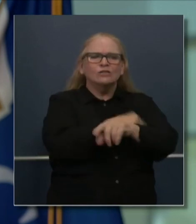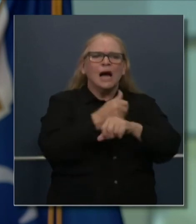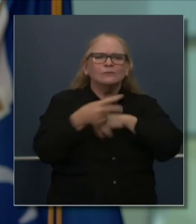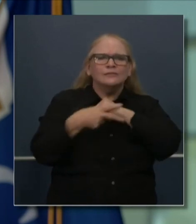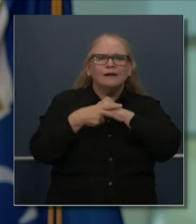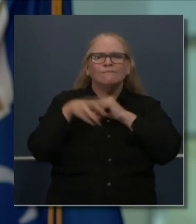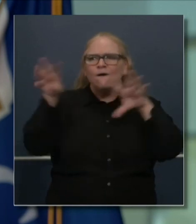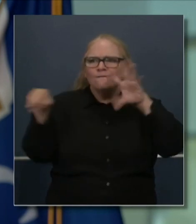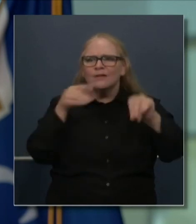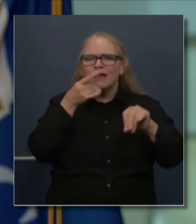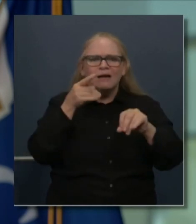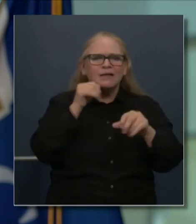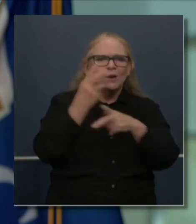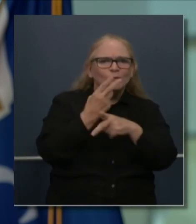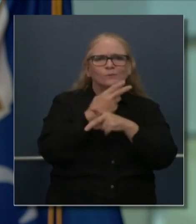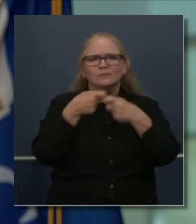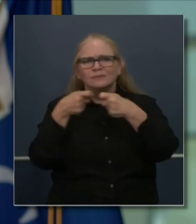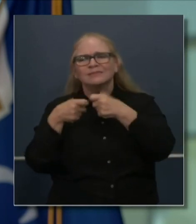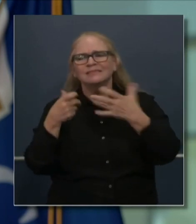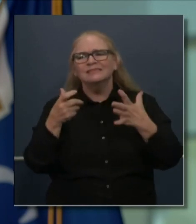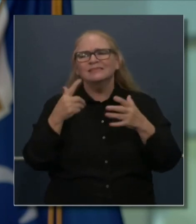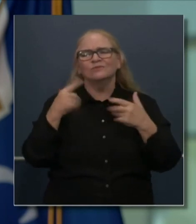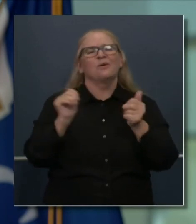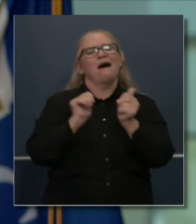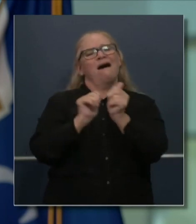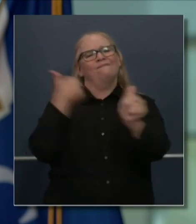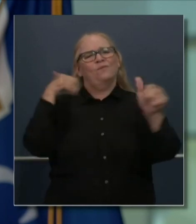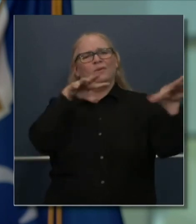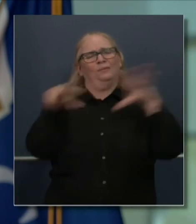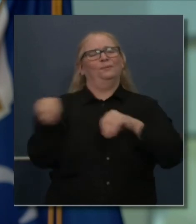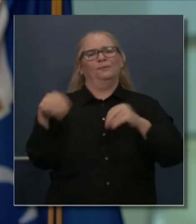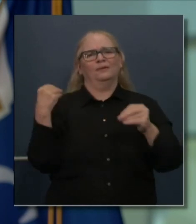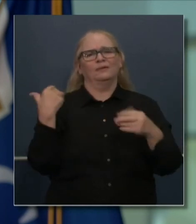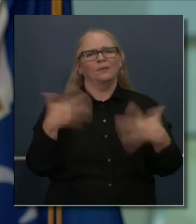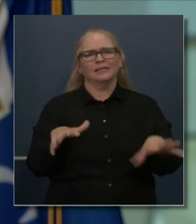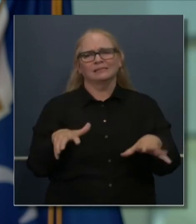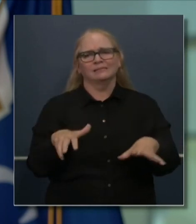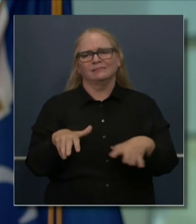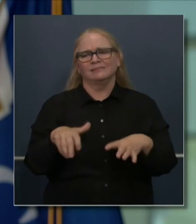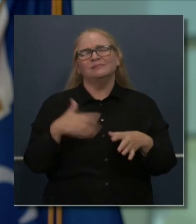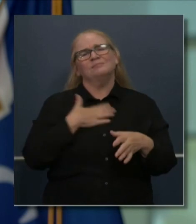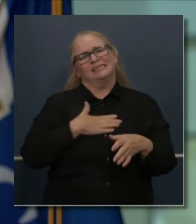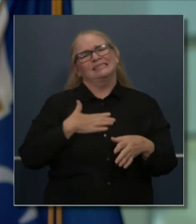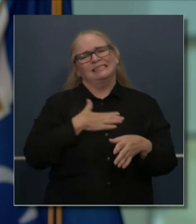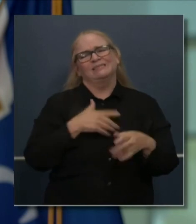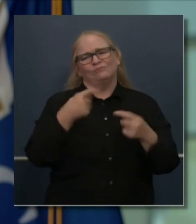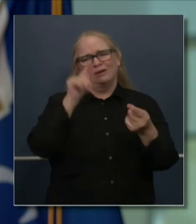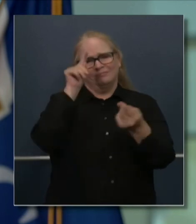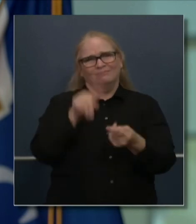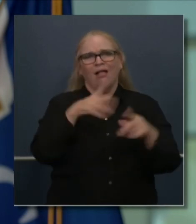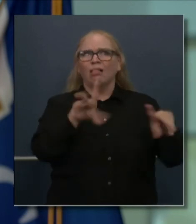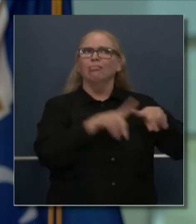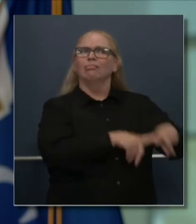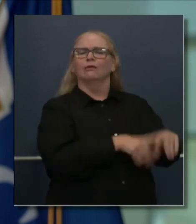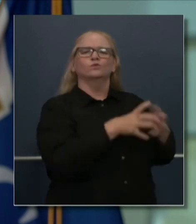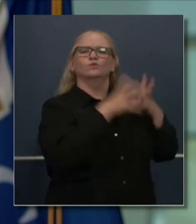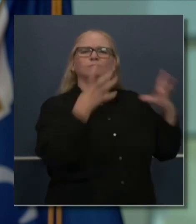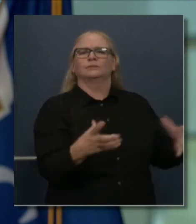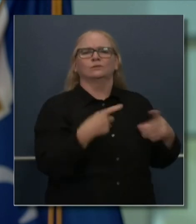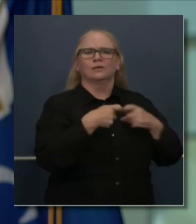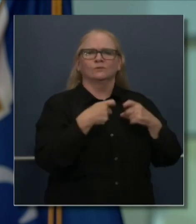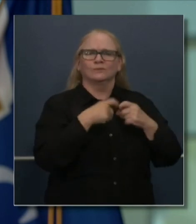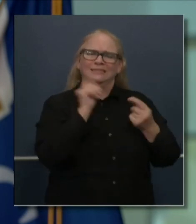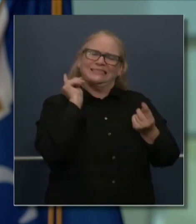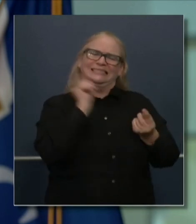very challenging next 72 hours and the impact of this heat wave and this heat